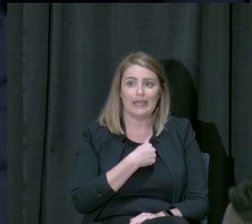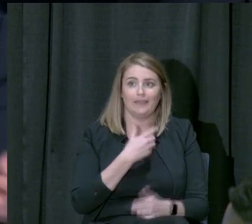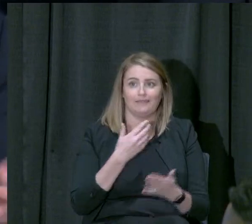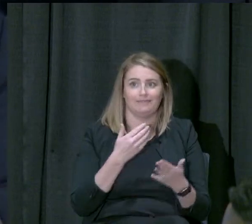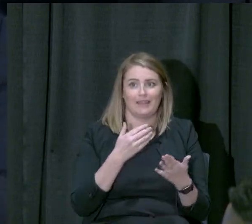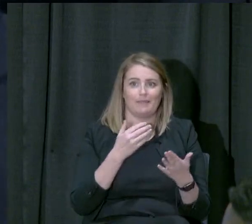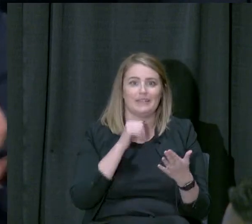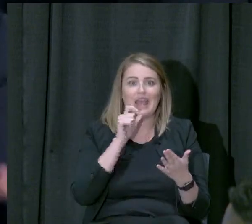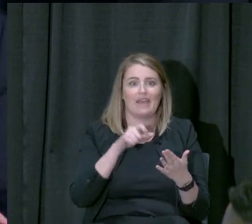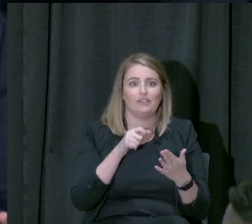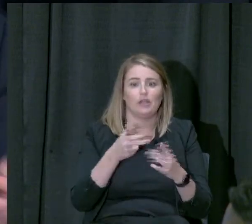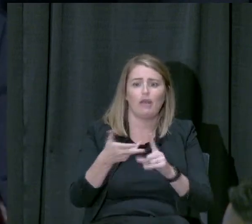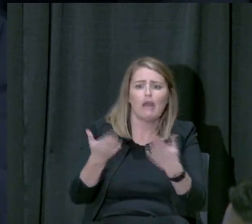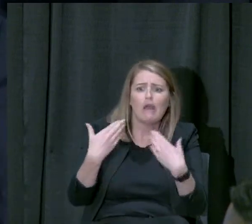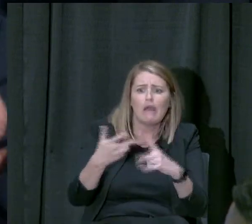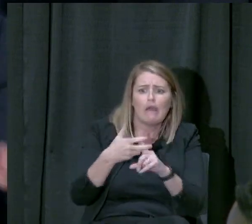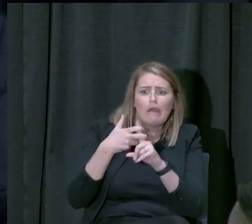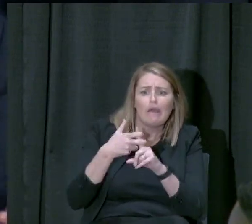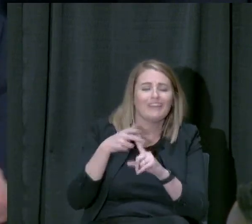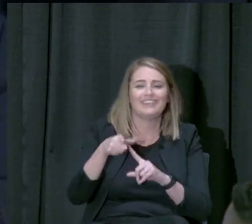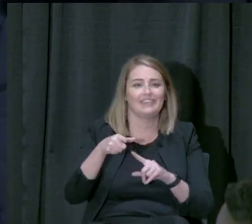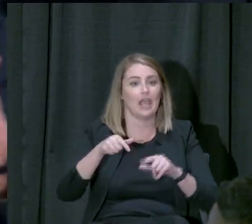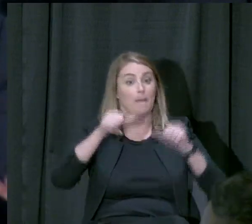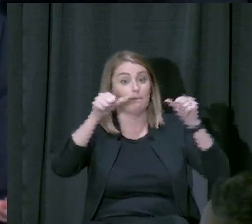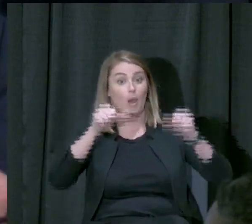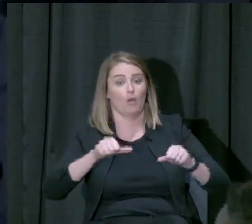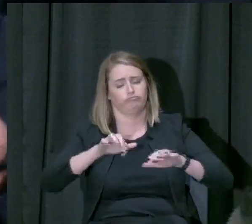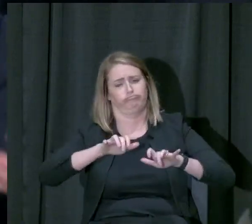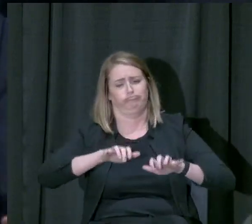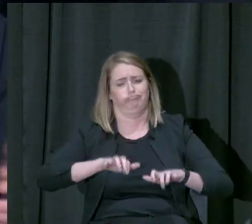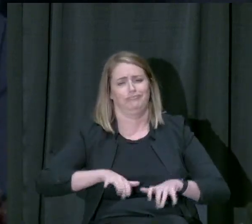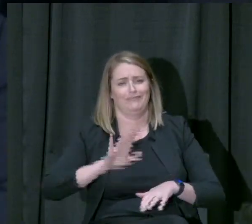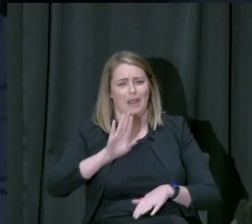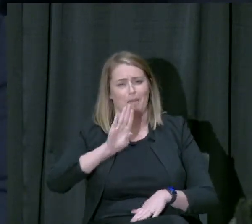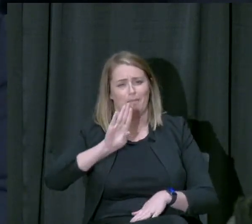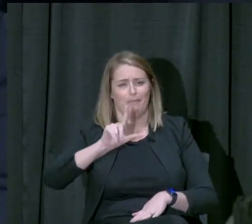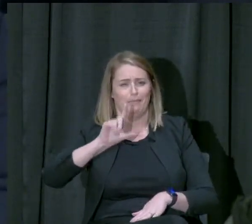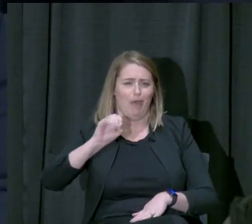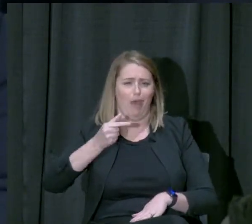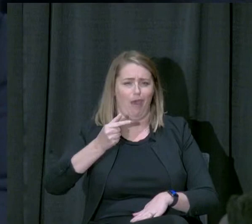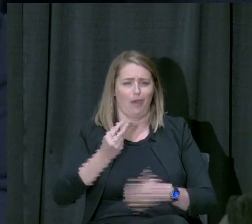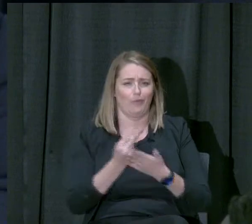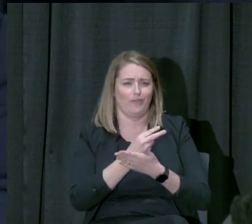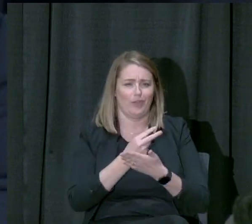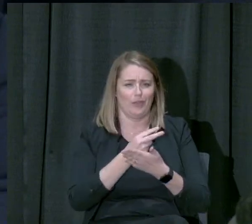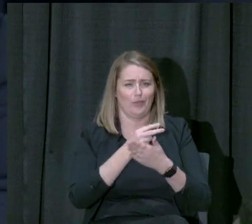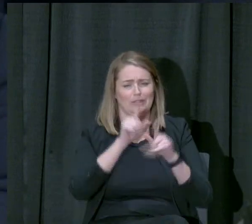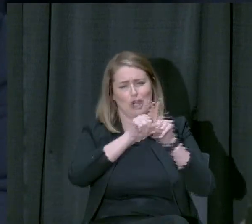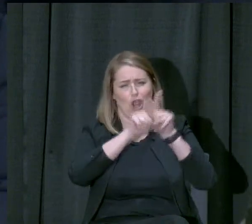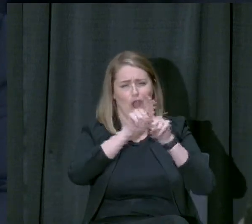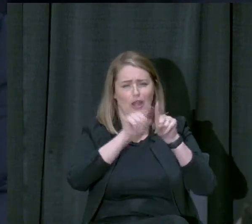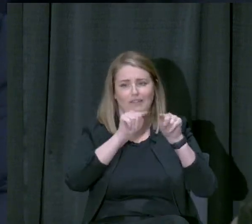to solicit that. They post about it. They have their own blogs and reviews about it. And we find that many customers